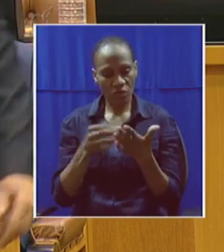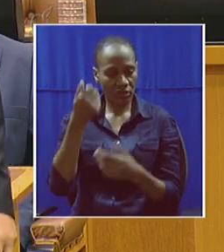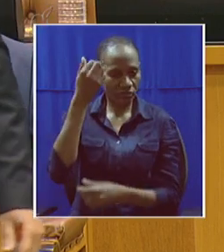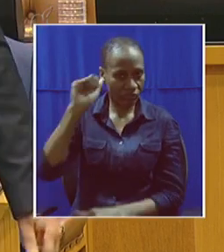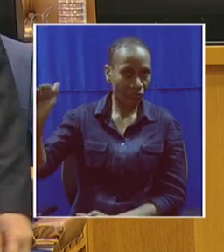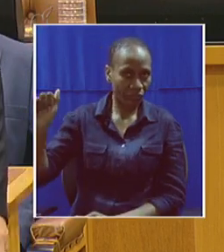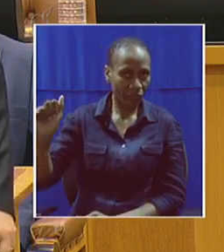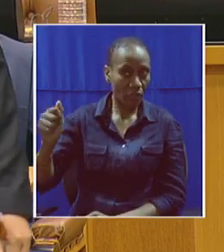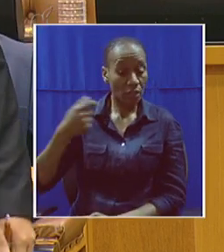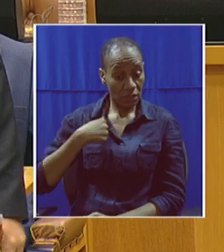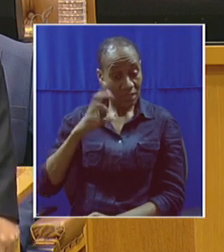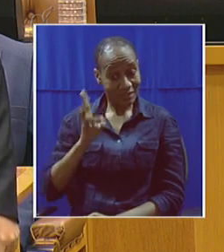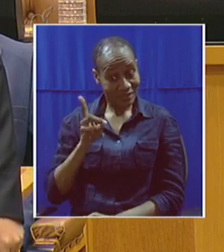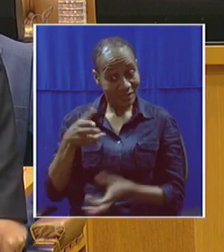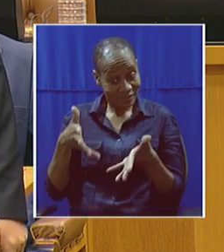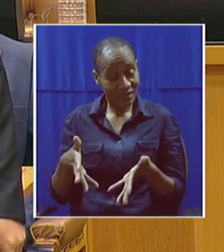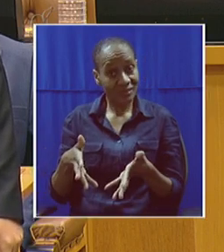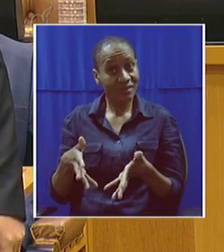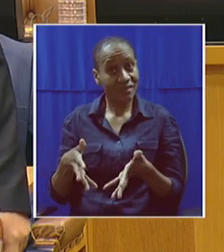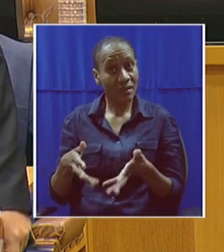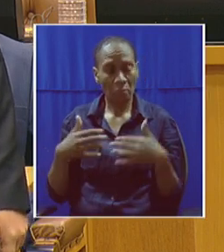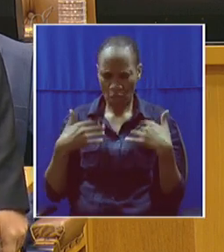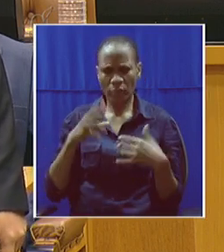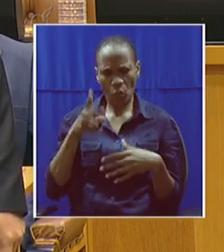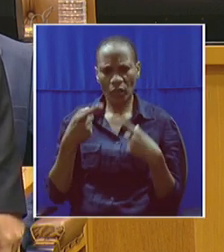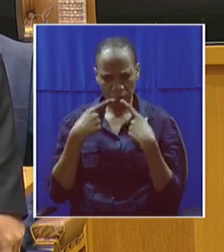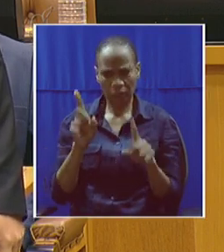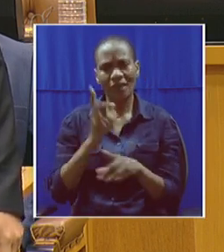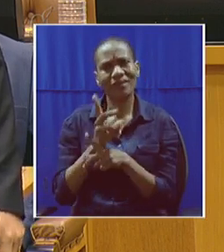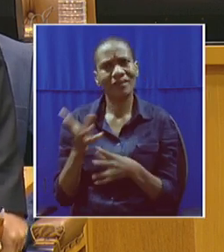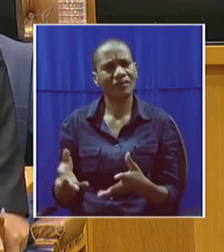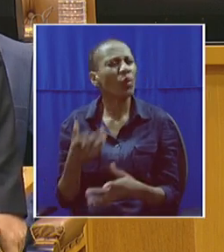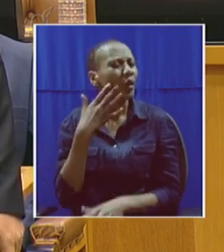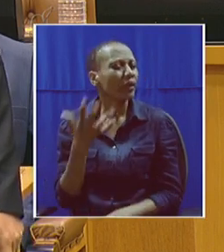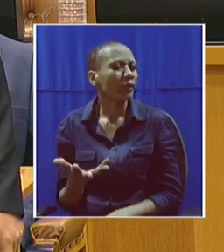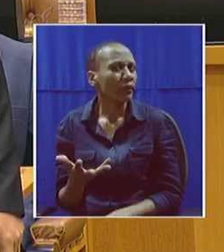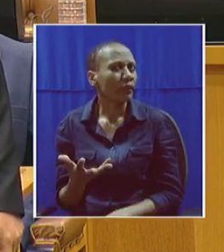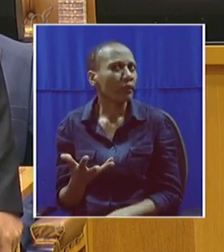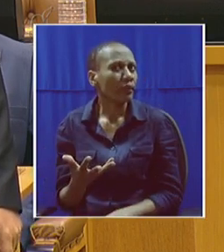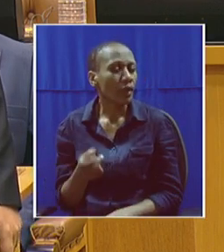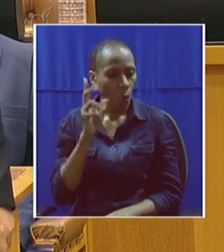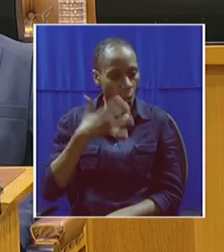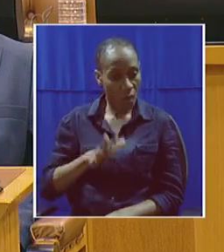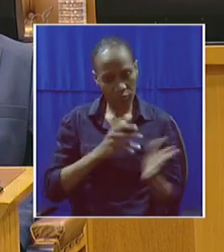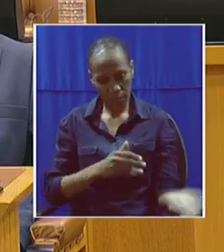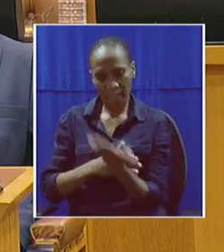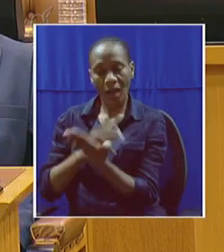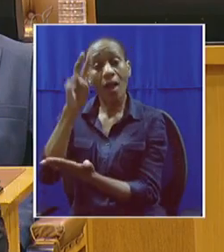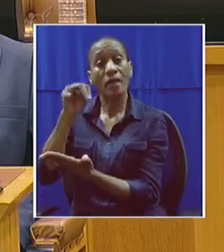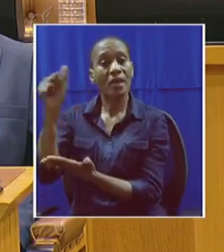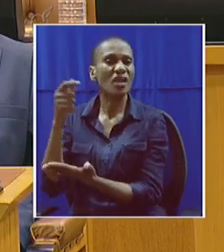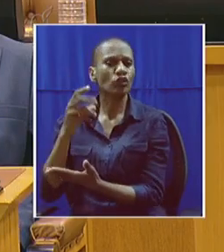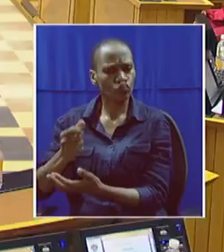very happy to reintroduce at a moment's notice when can we reintroduce it and get it through this house as quickly as